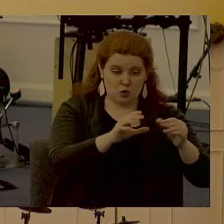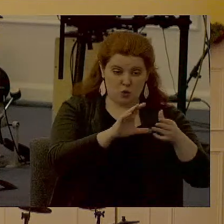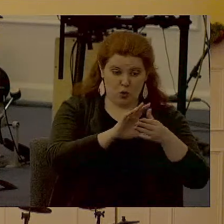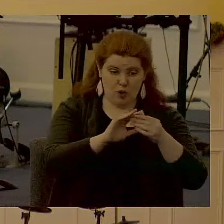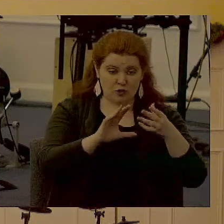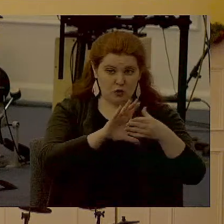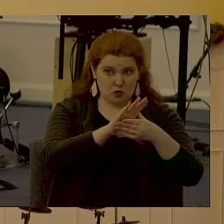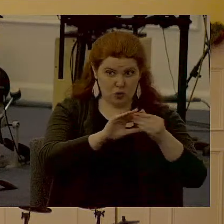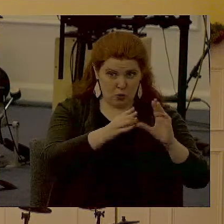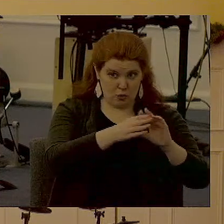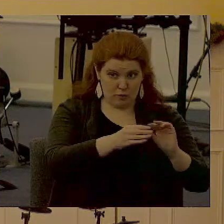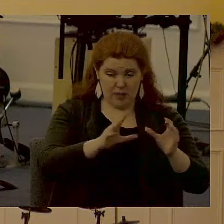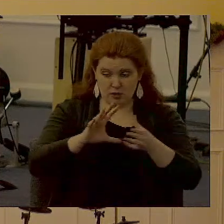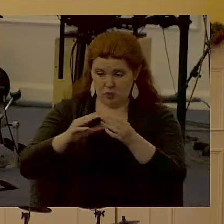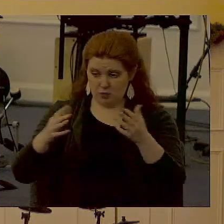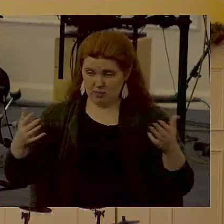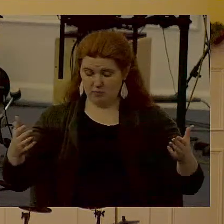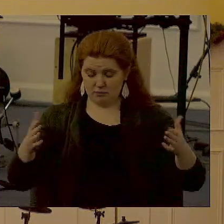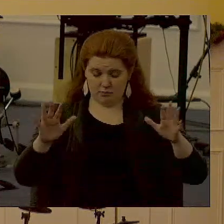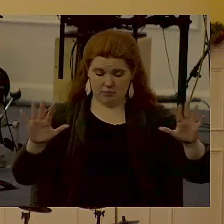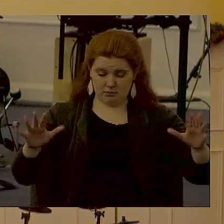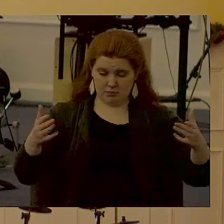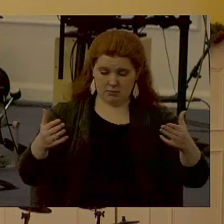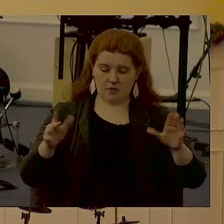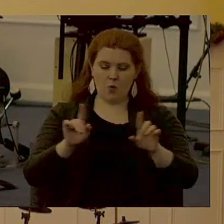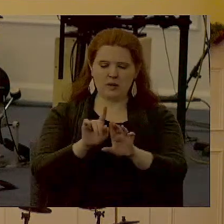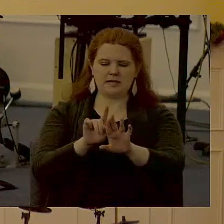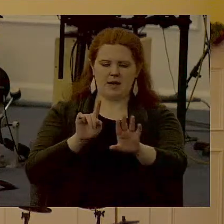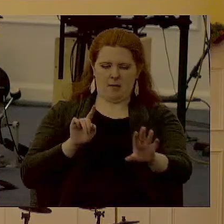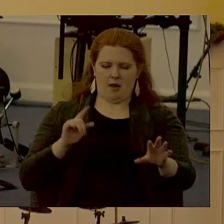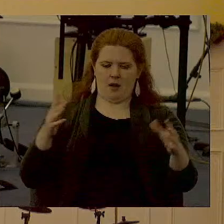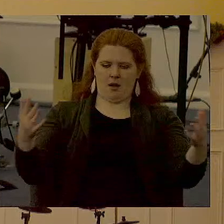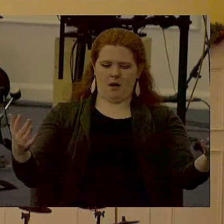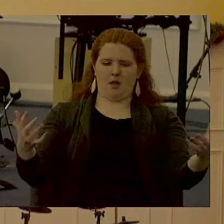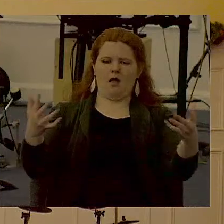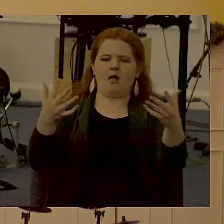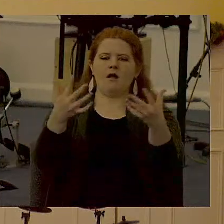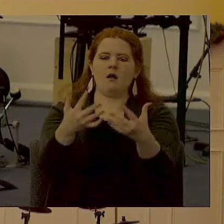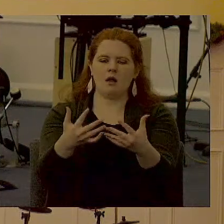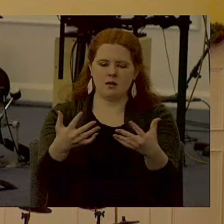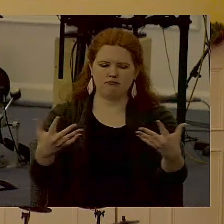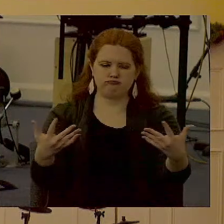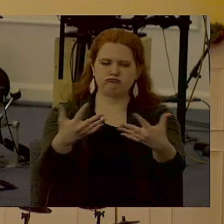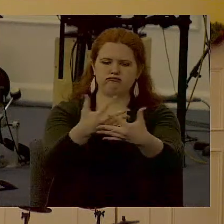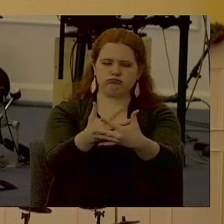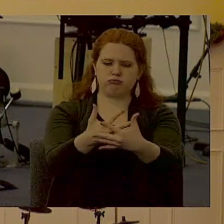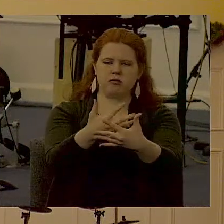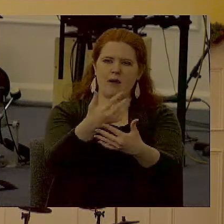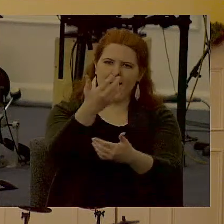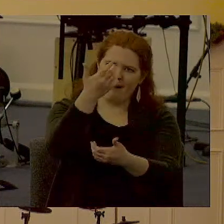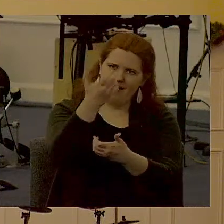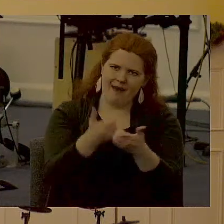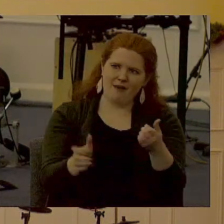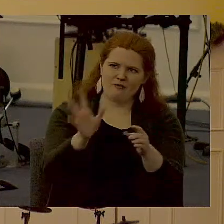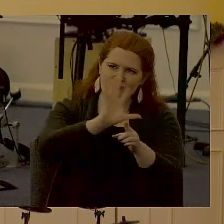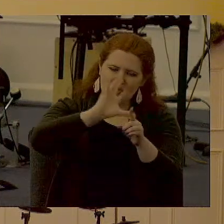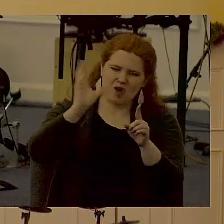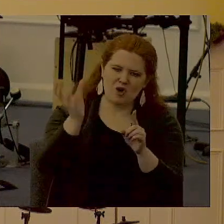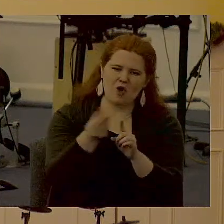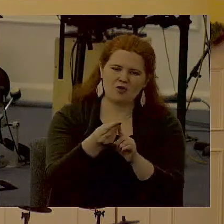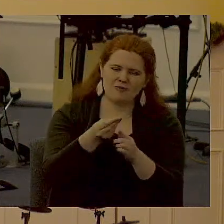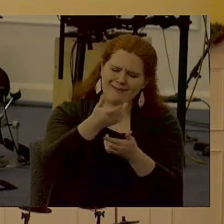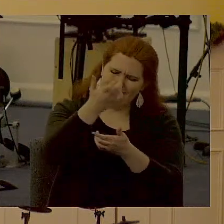told is that God is including people from across every cultural,